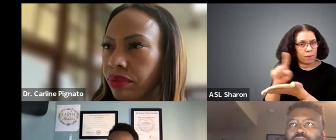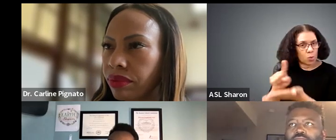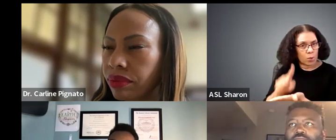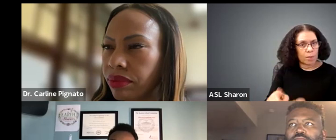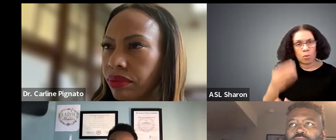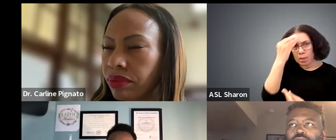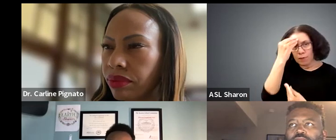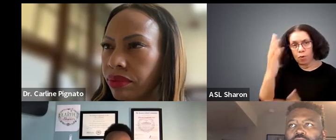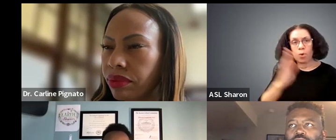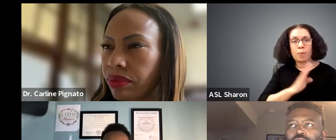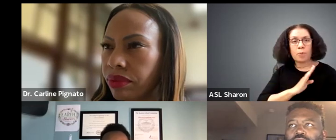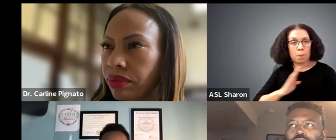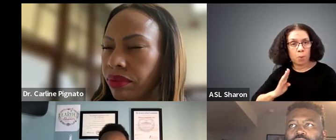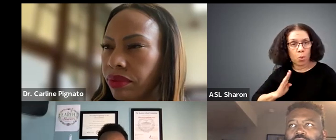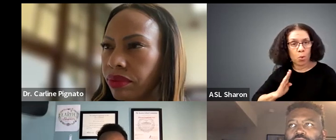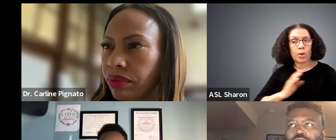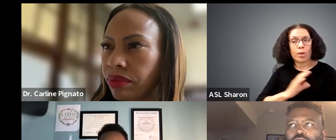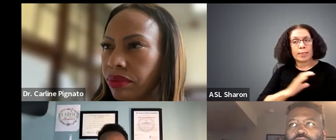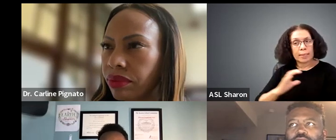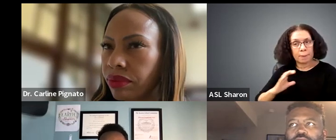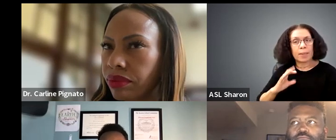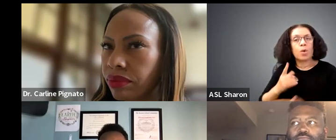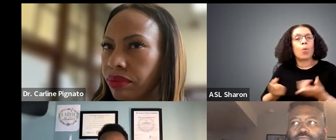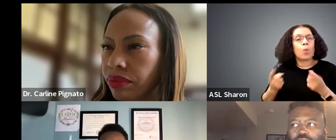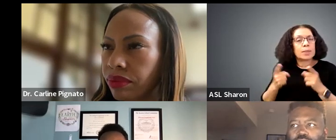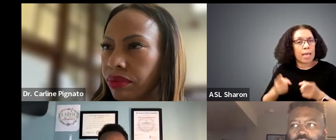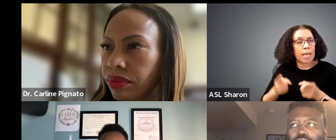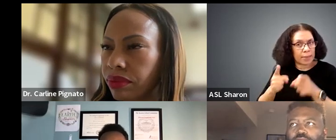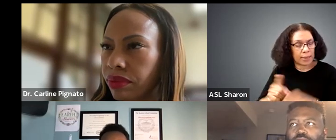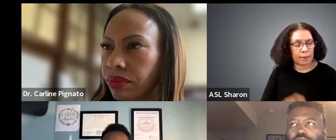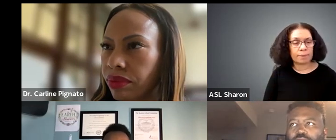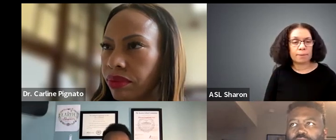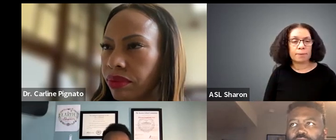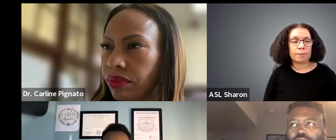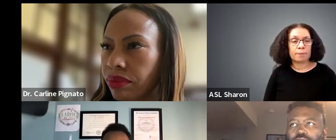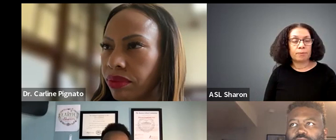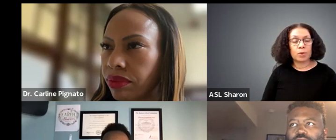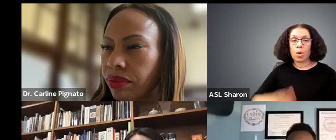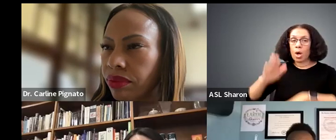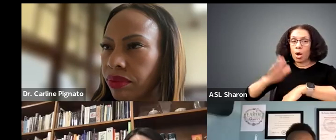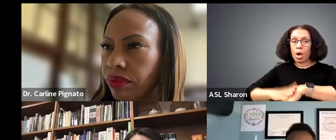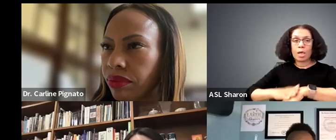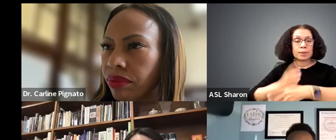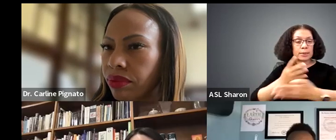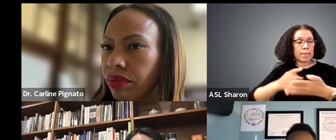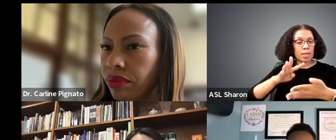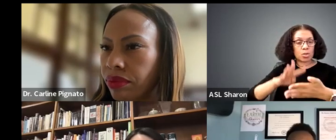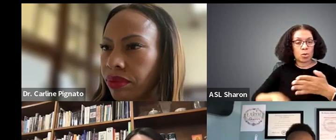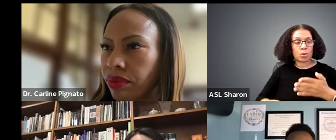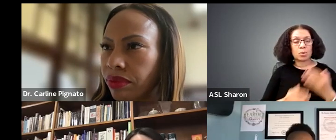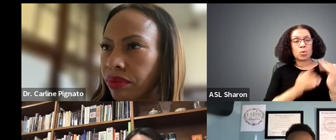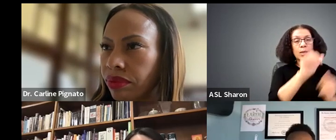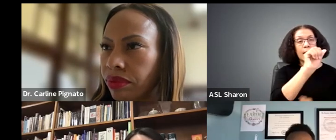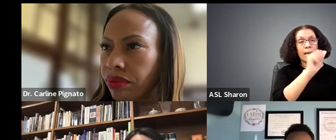or to the committee of where we are, and we're right on schedule. The April through May is the timeline that we